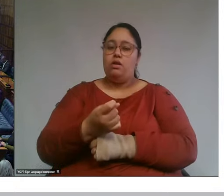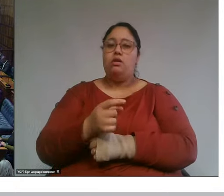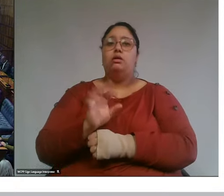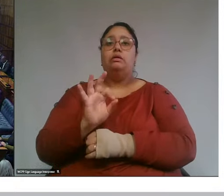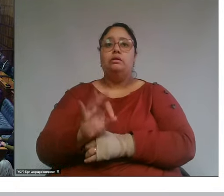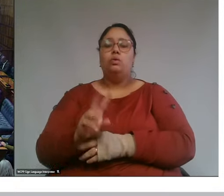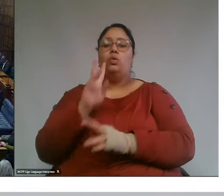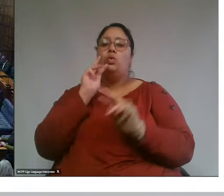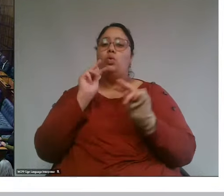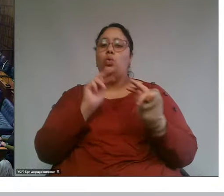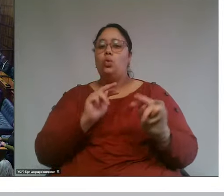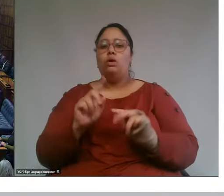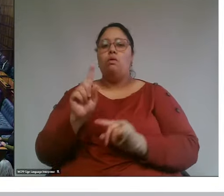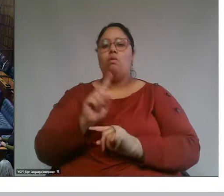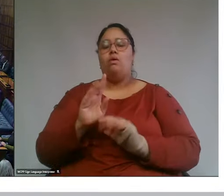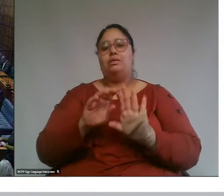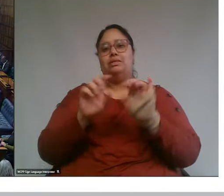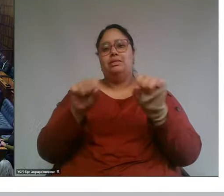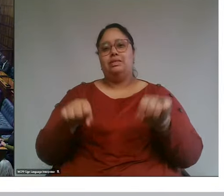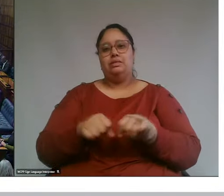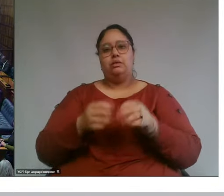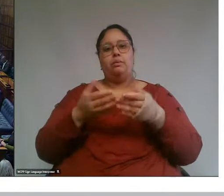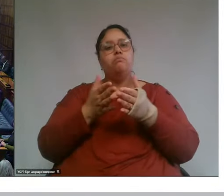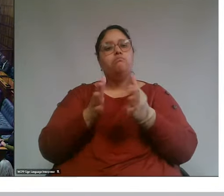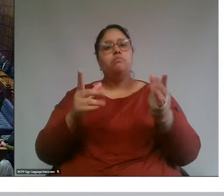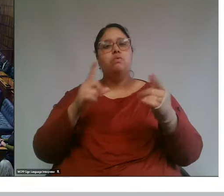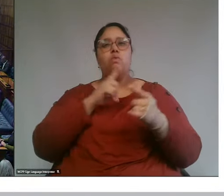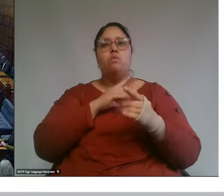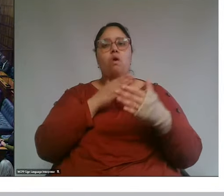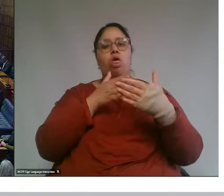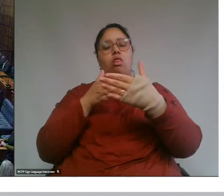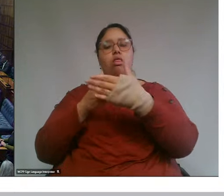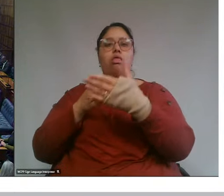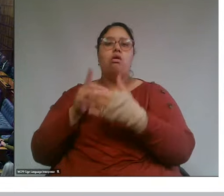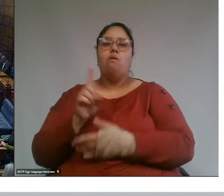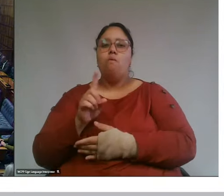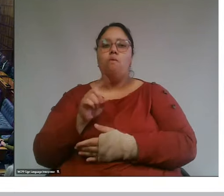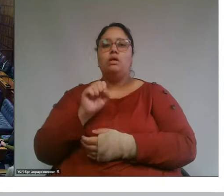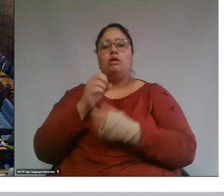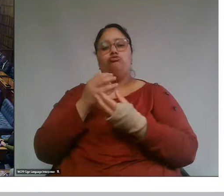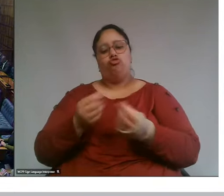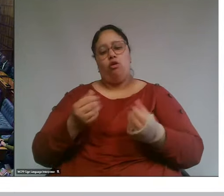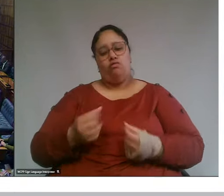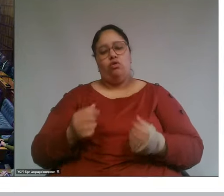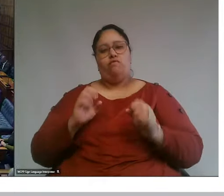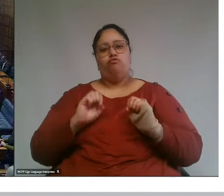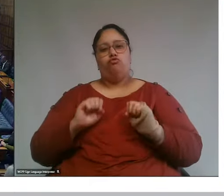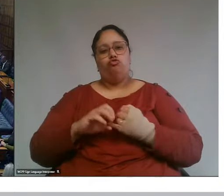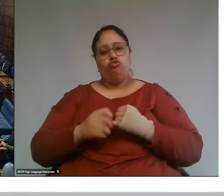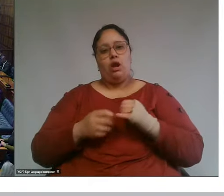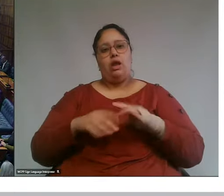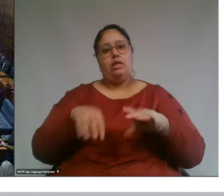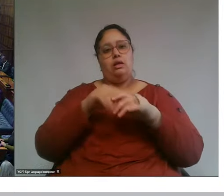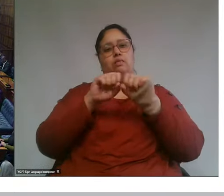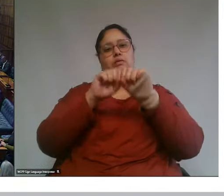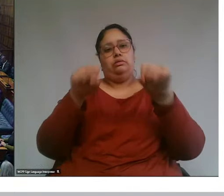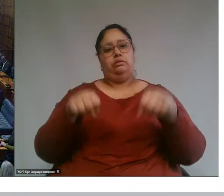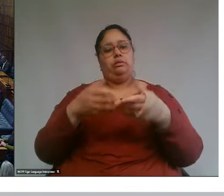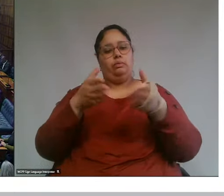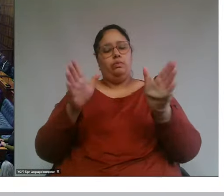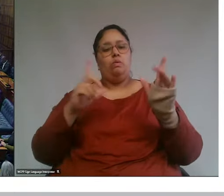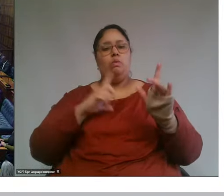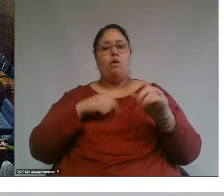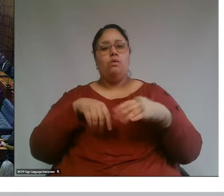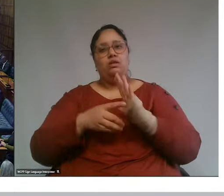at systemwide what some of those blockages are and then trying to resolve it systemwide so that we can